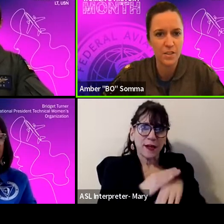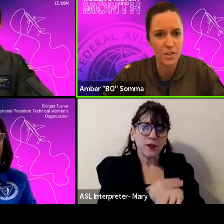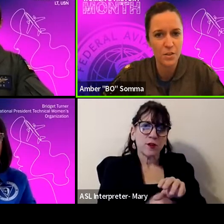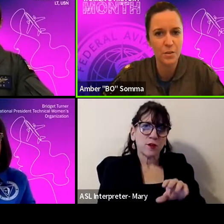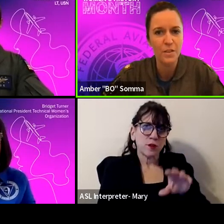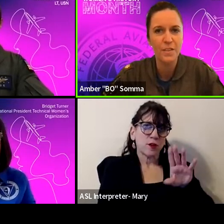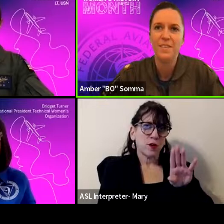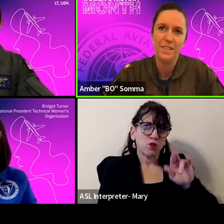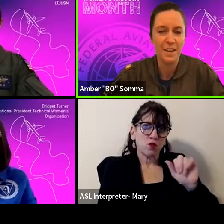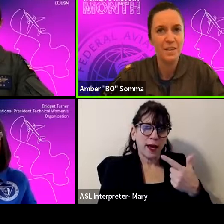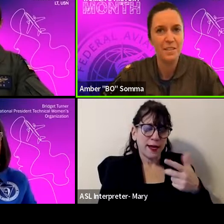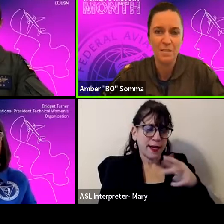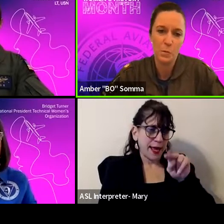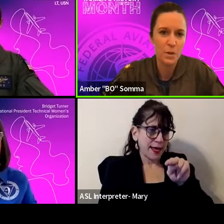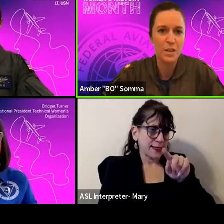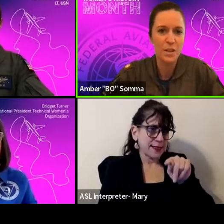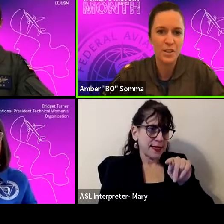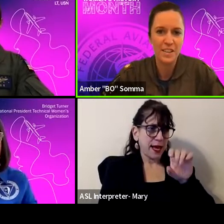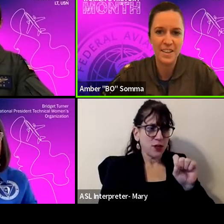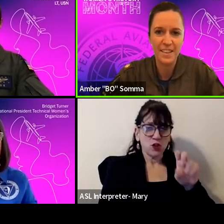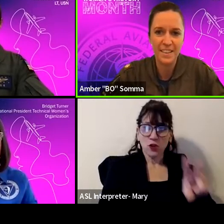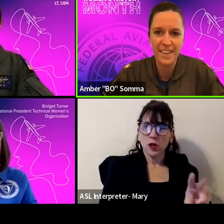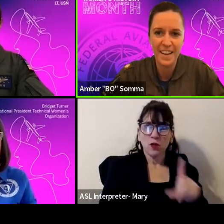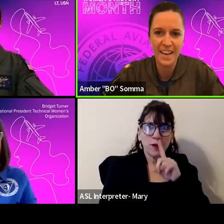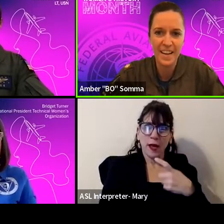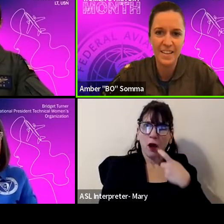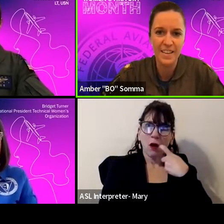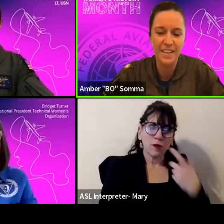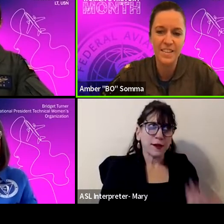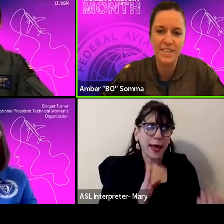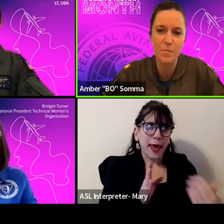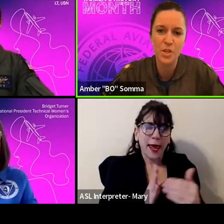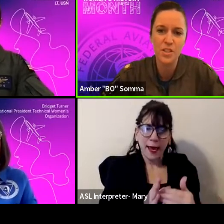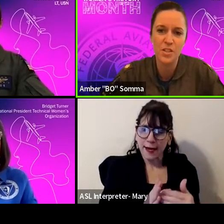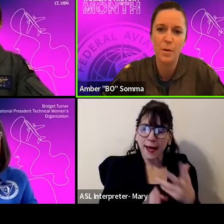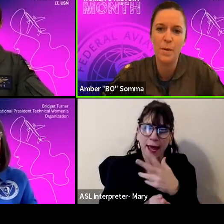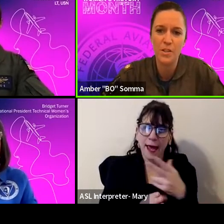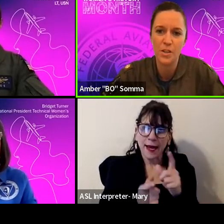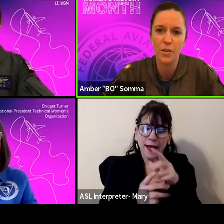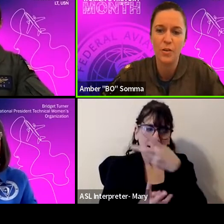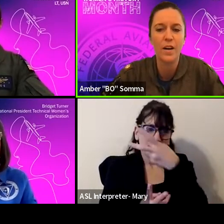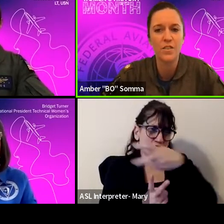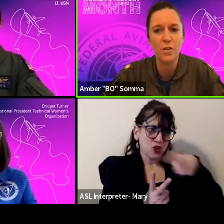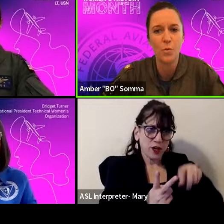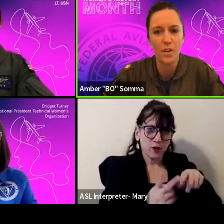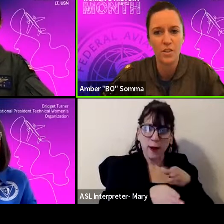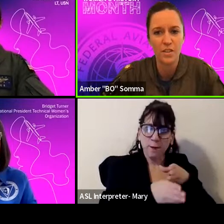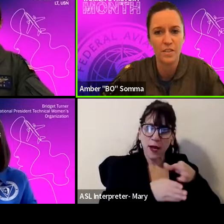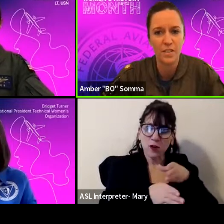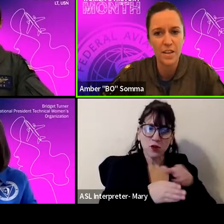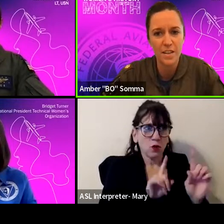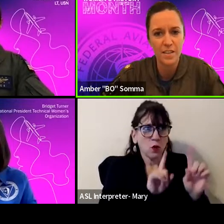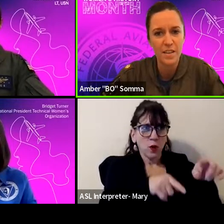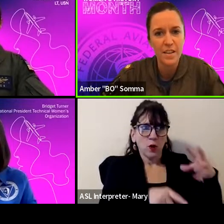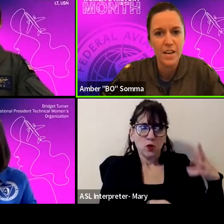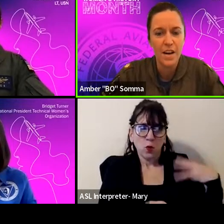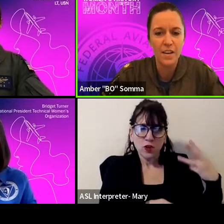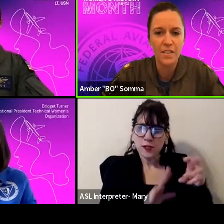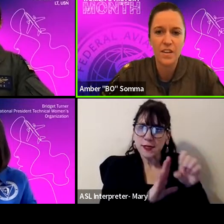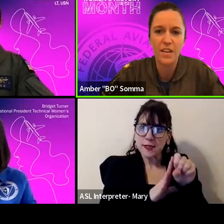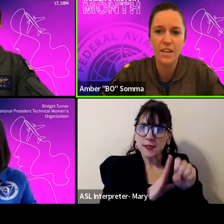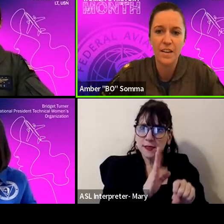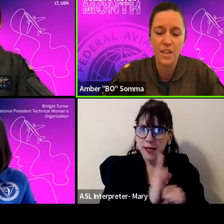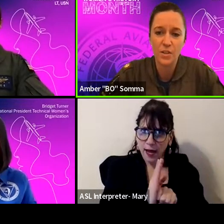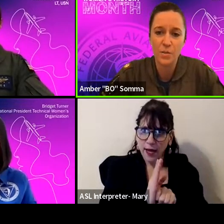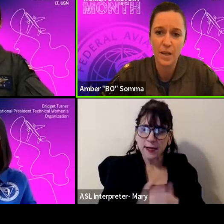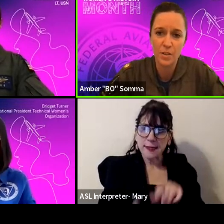at NTSU, got rehooked again, and ended up changing my major, going out to Washington State